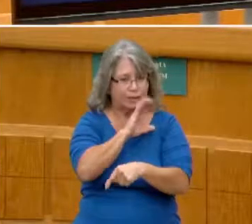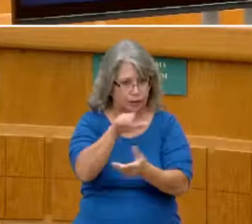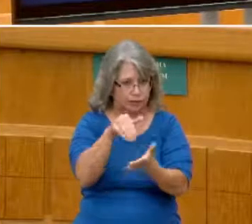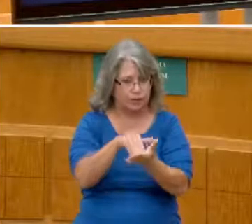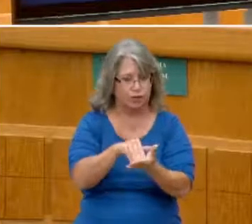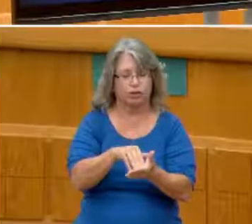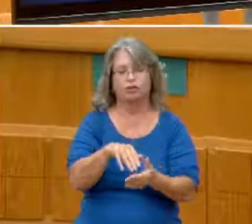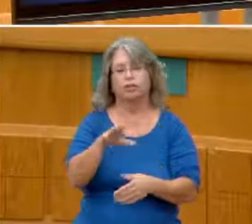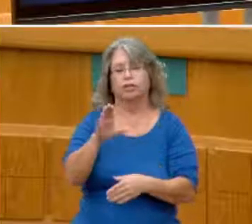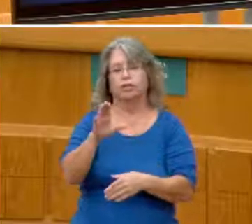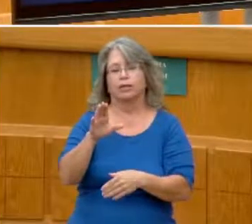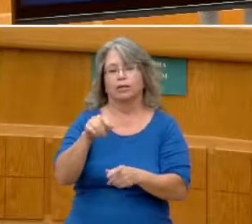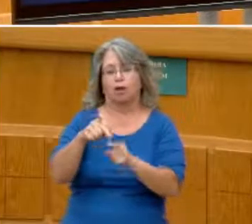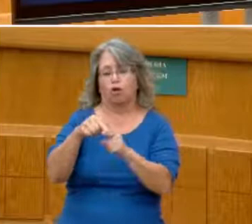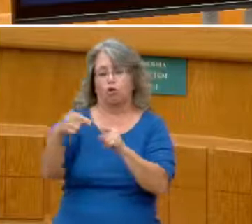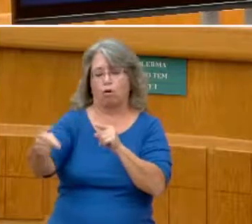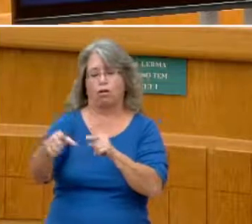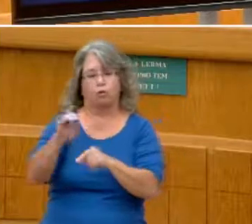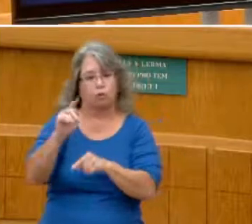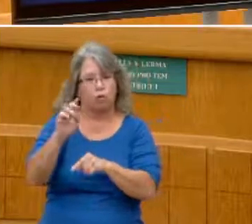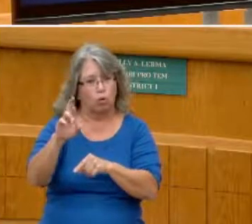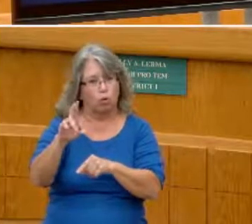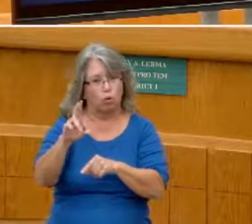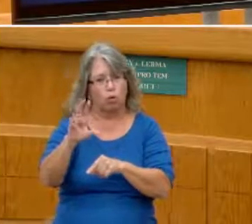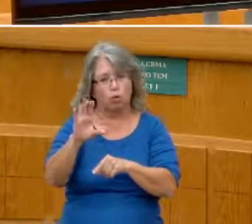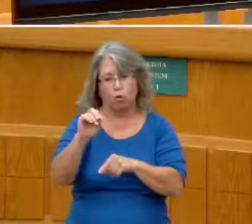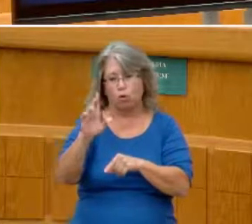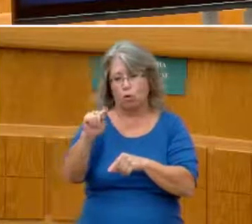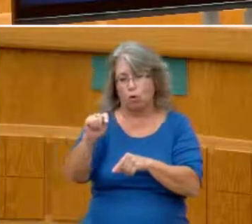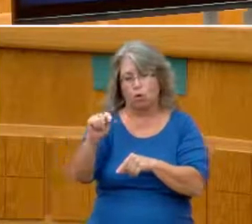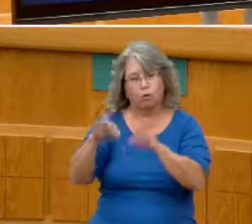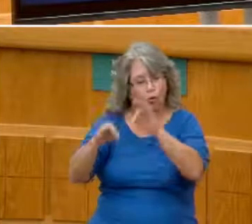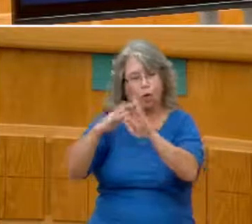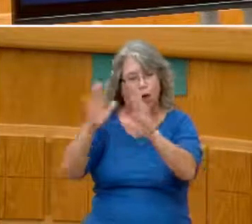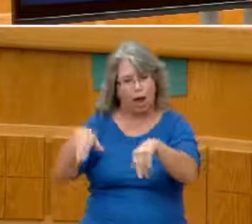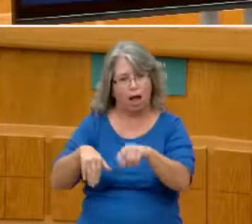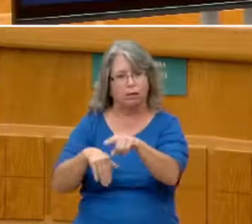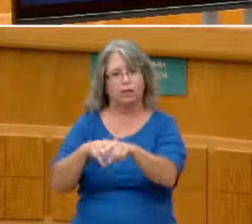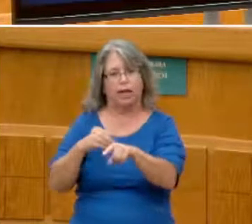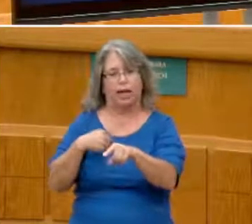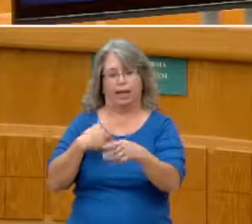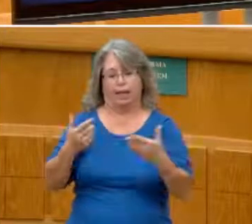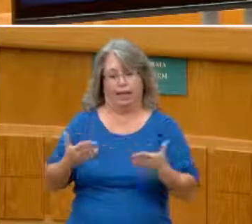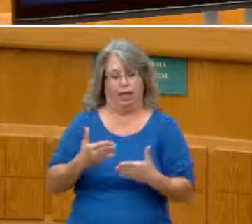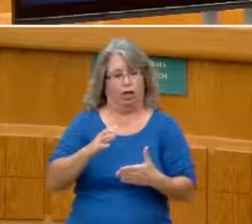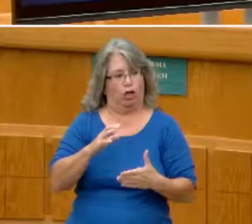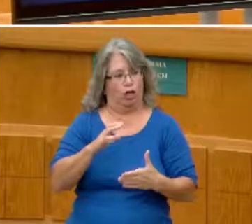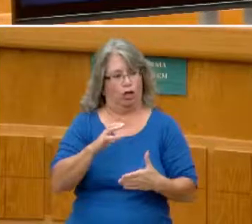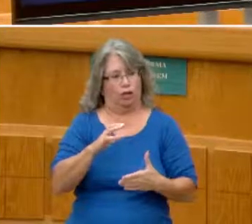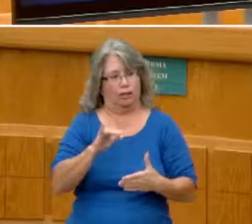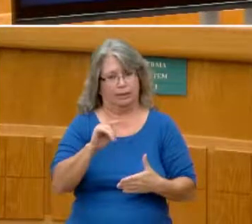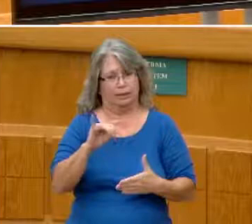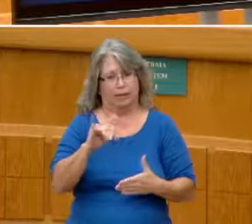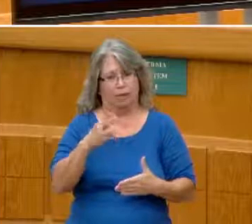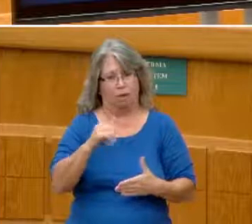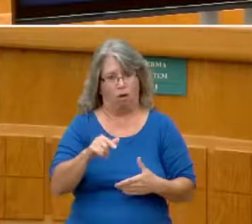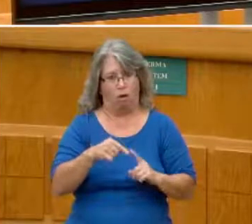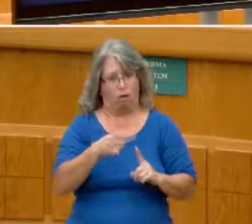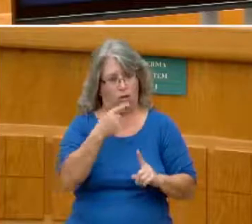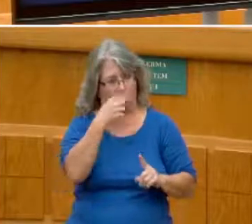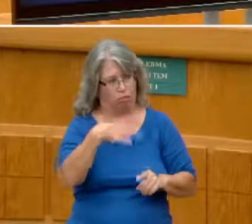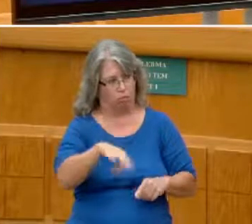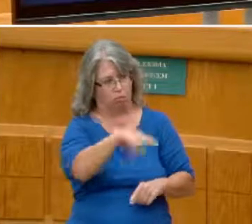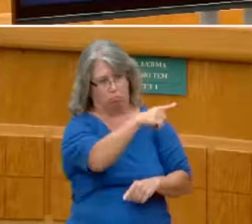here at City Hall, right down the hallway here, right outside of Council Chambers in my office. You can also receive your